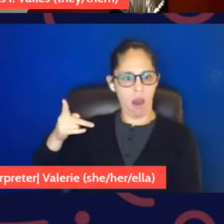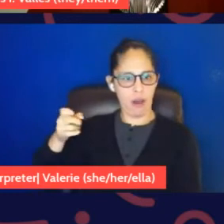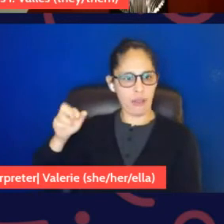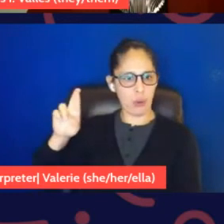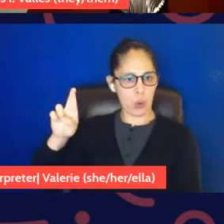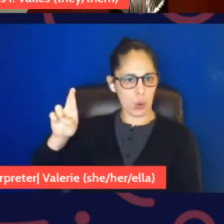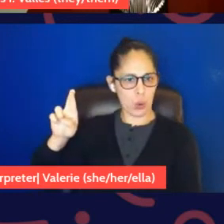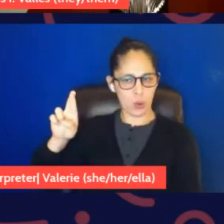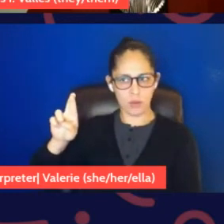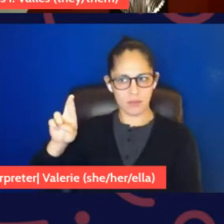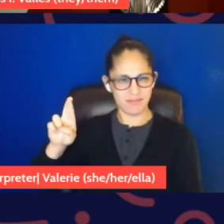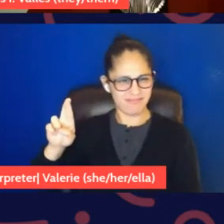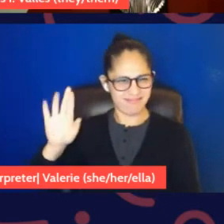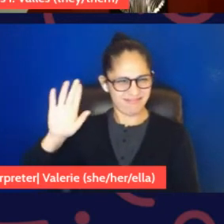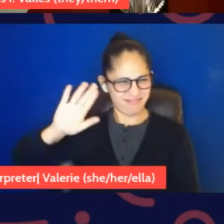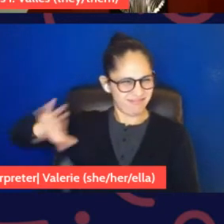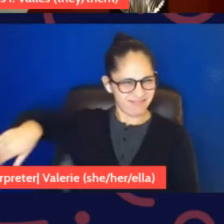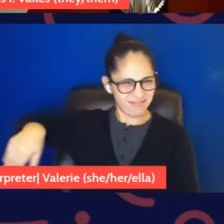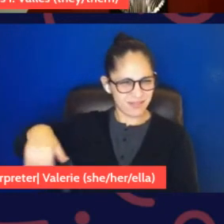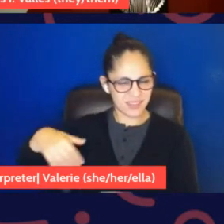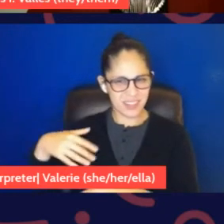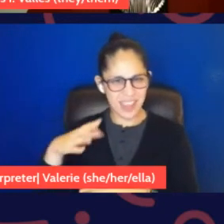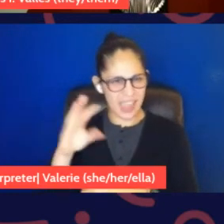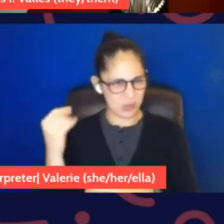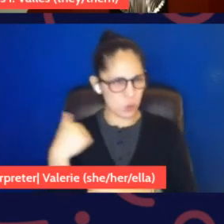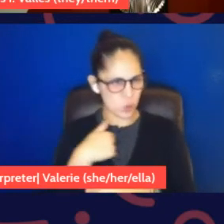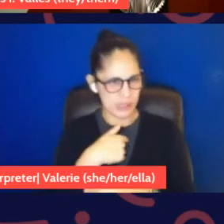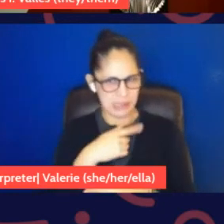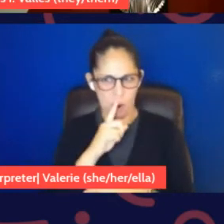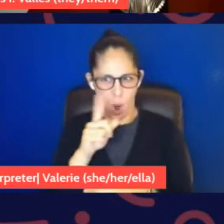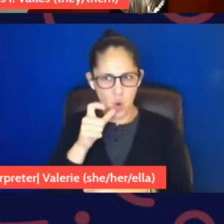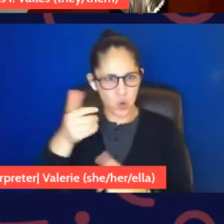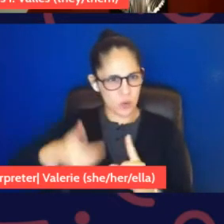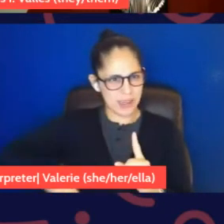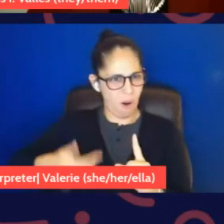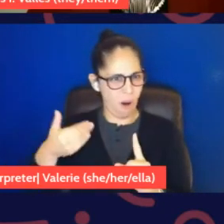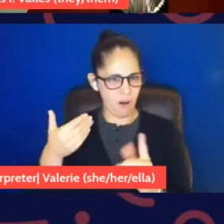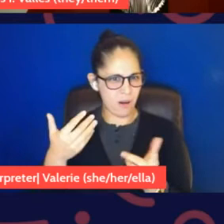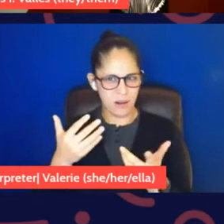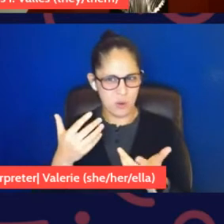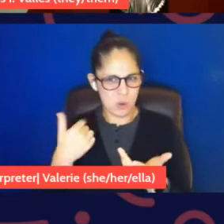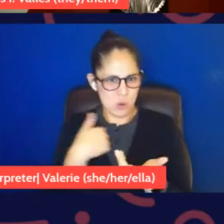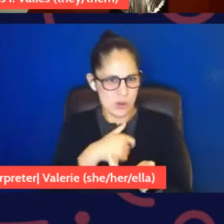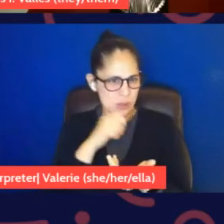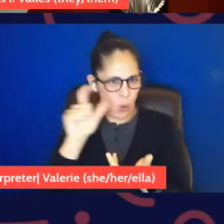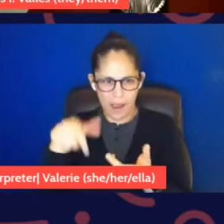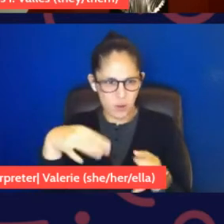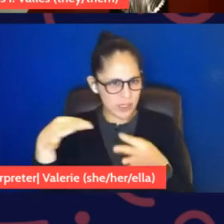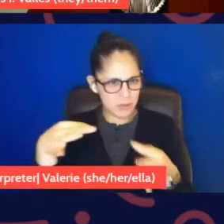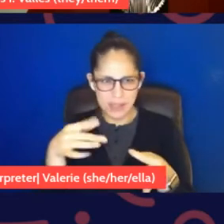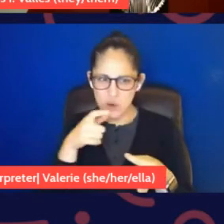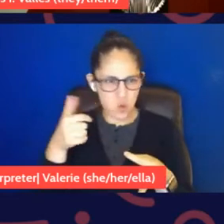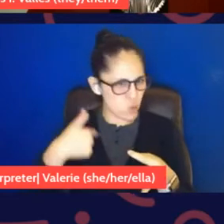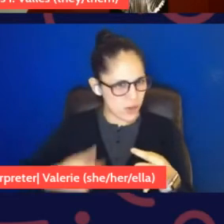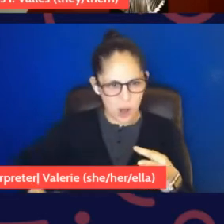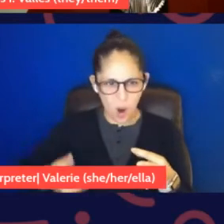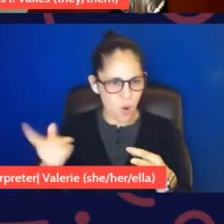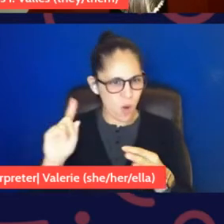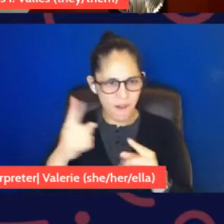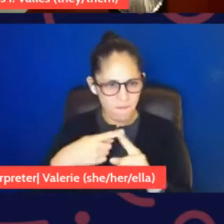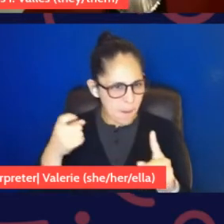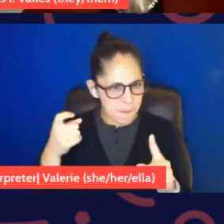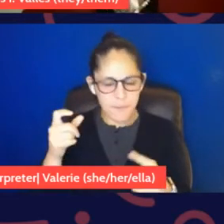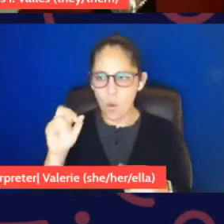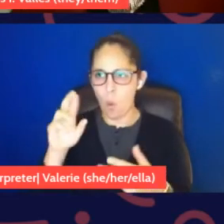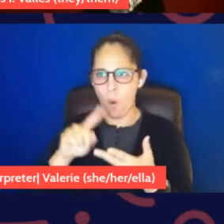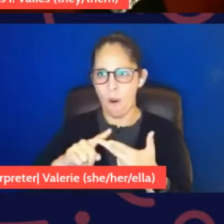are, and we don't have to explain ourselves, and we don't have to tell people where we come from and how, you know, why we think the